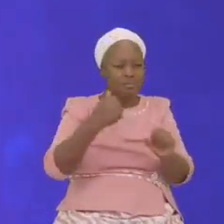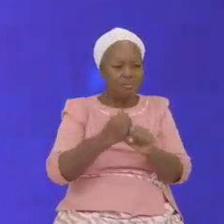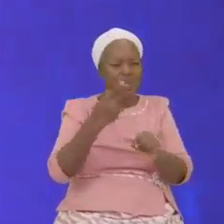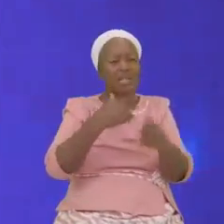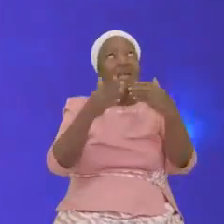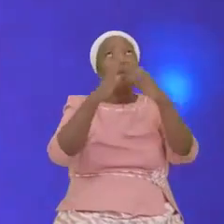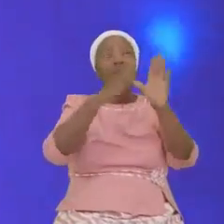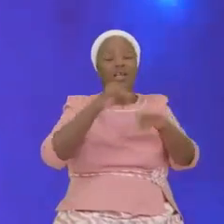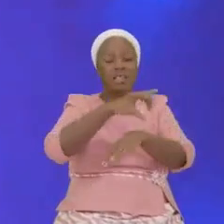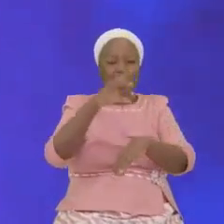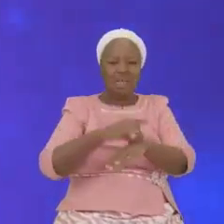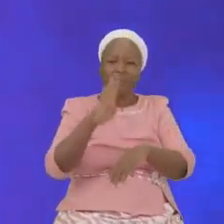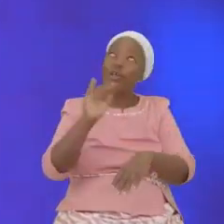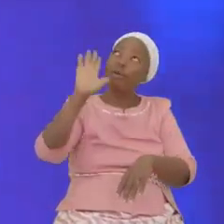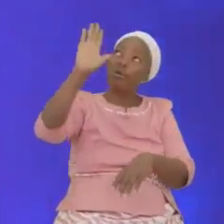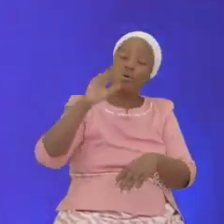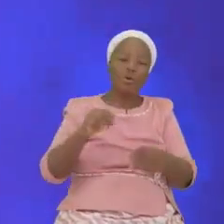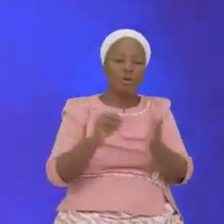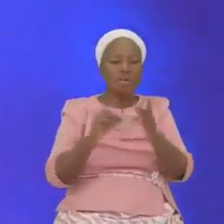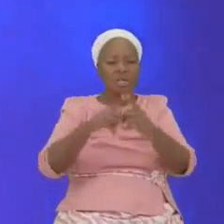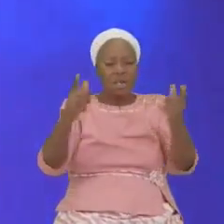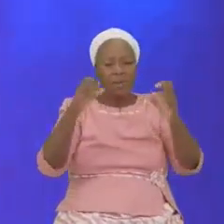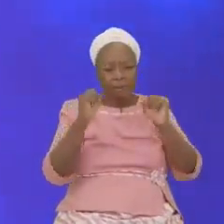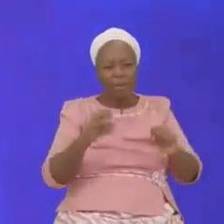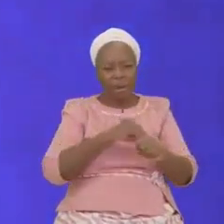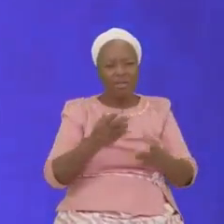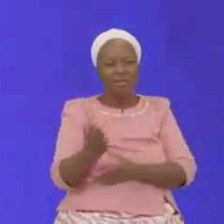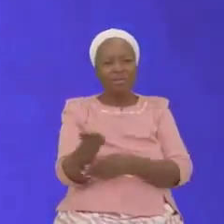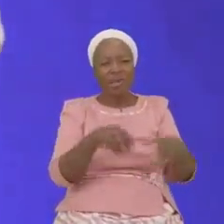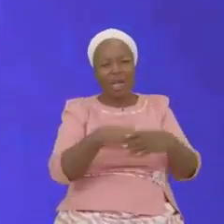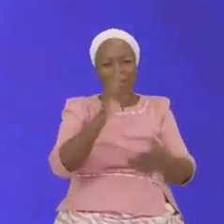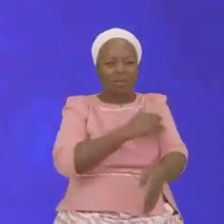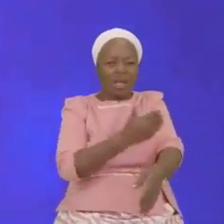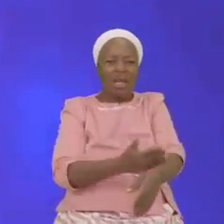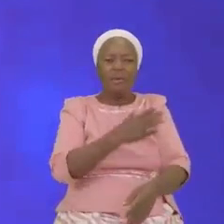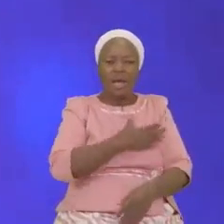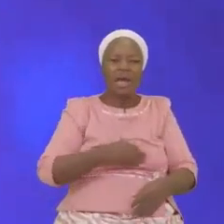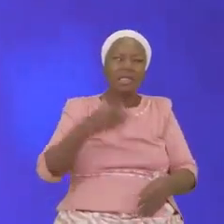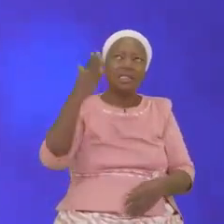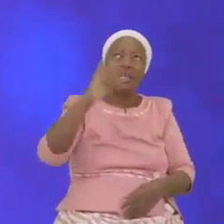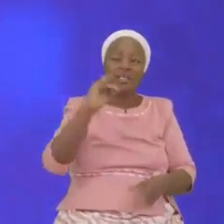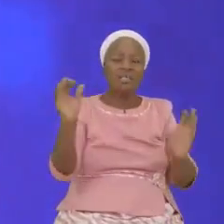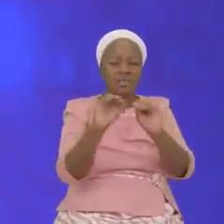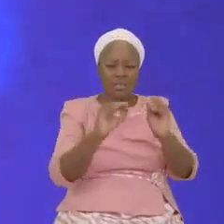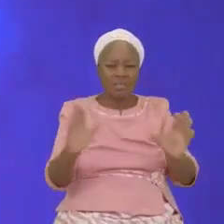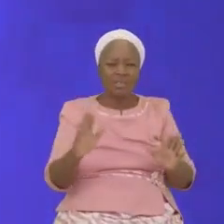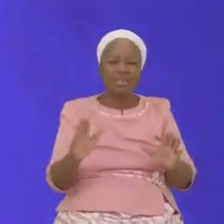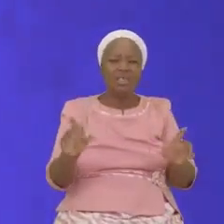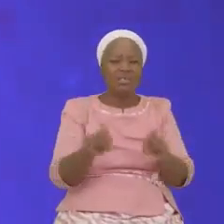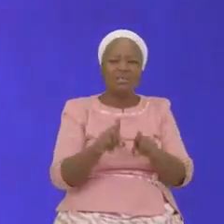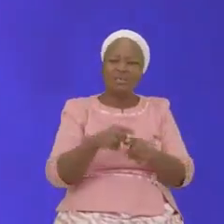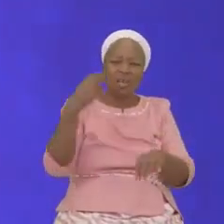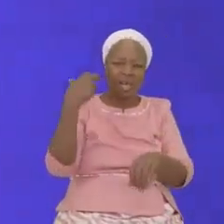and the earth by thy great power and stretched out arm, and there is nothing